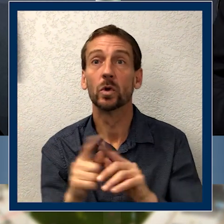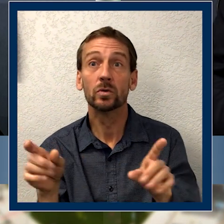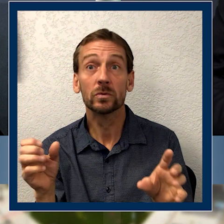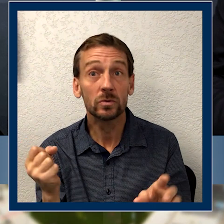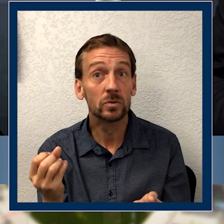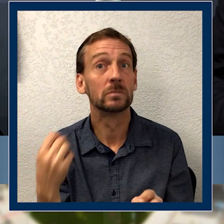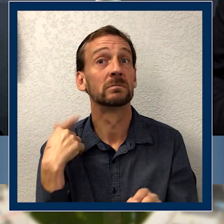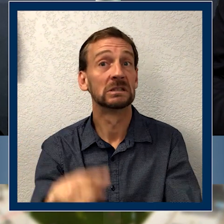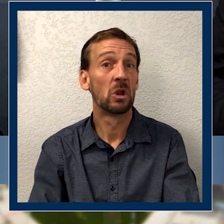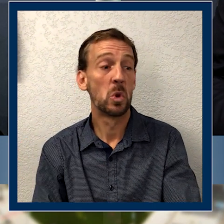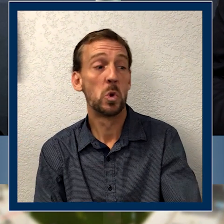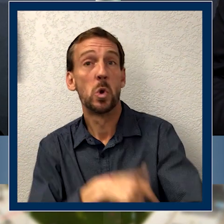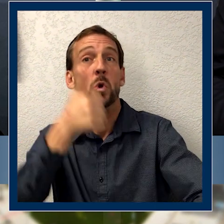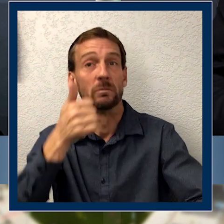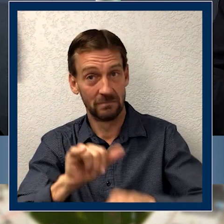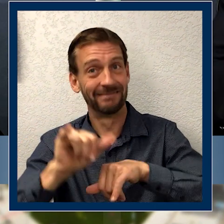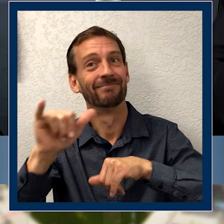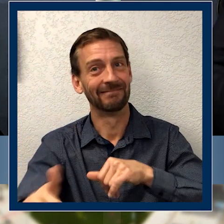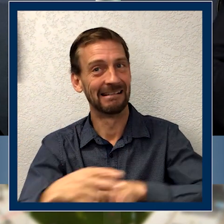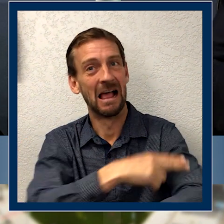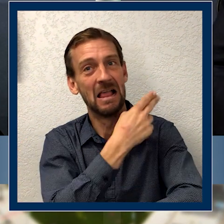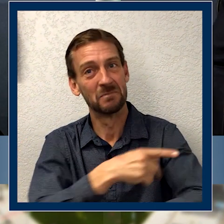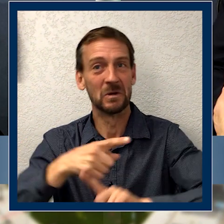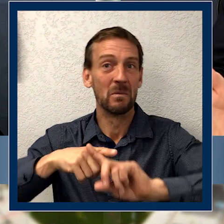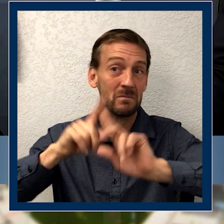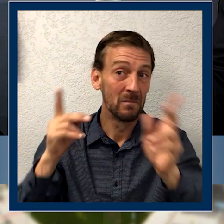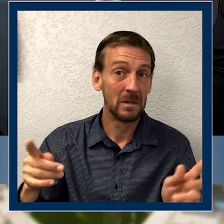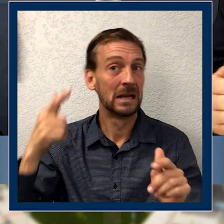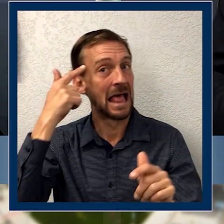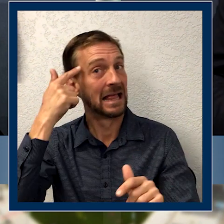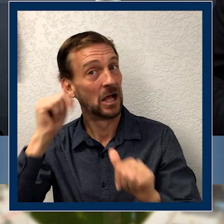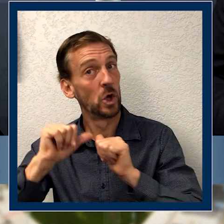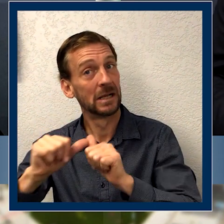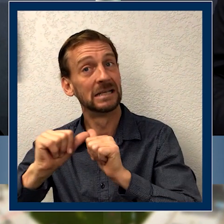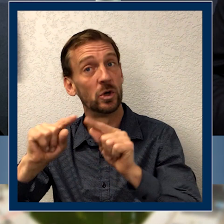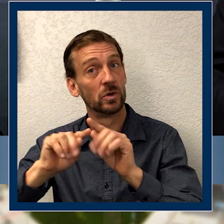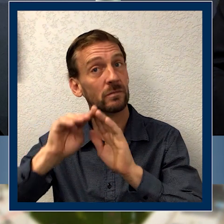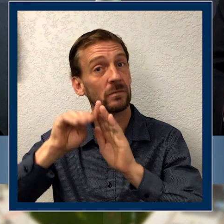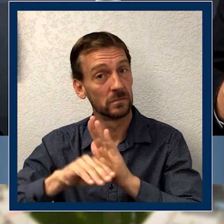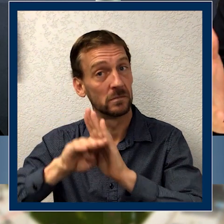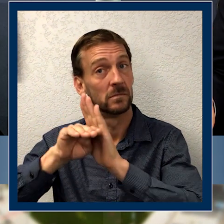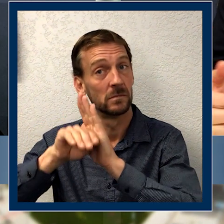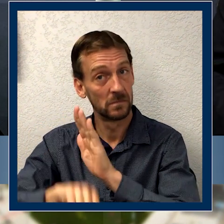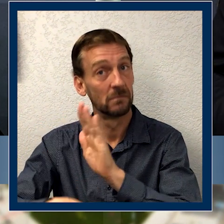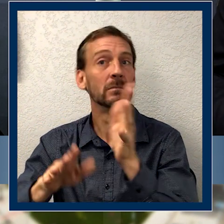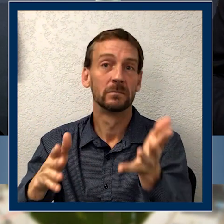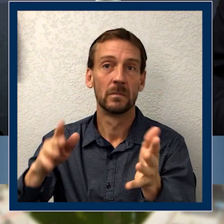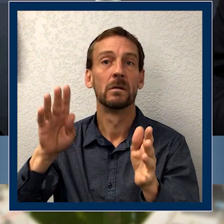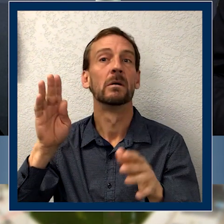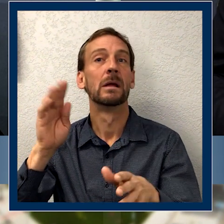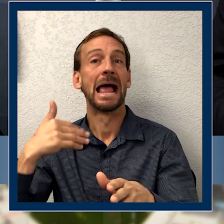those longer lengths of stay, but I think it's continuing to come down. There are